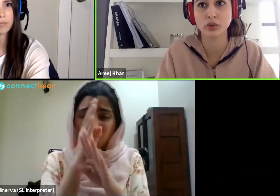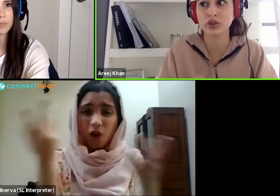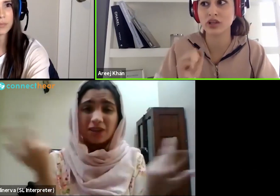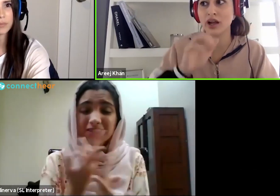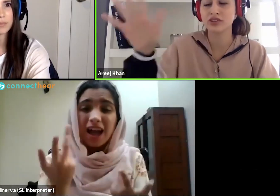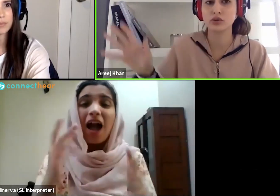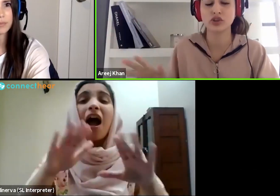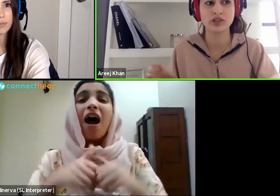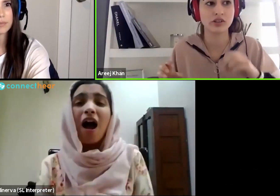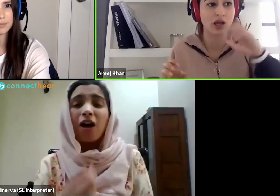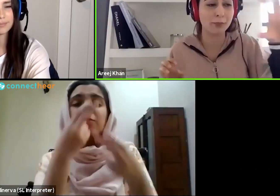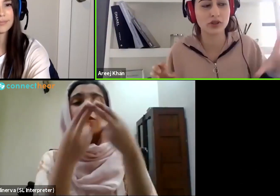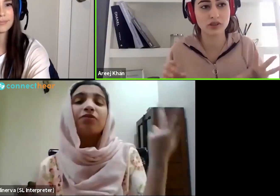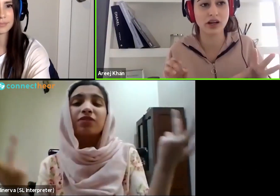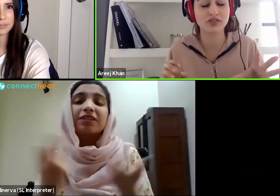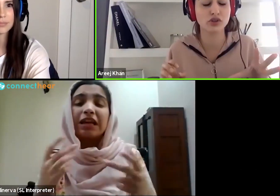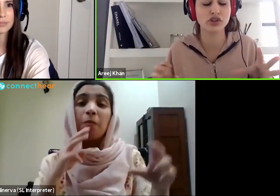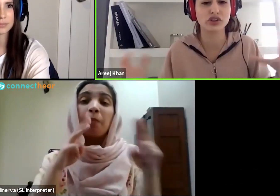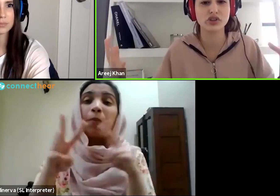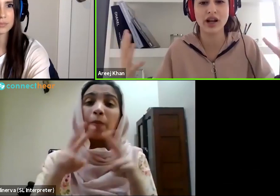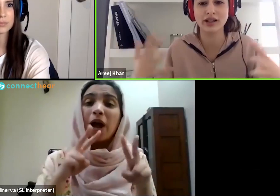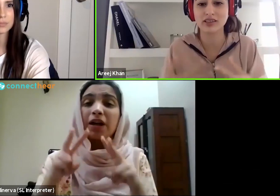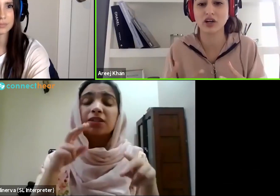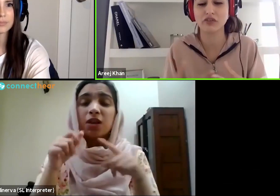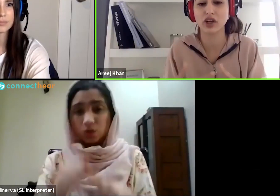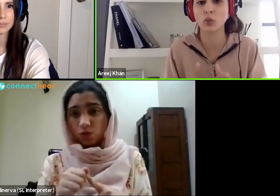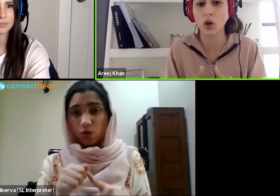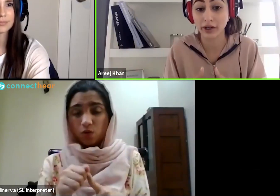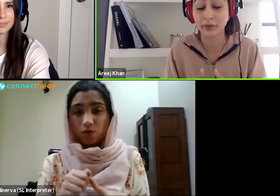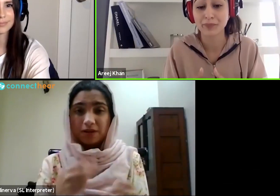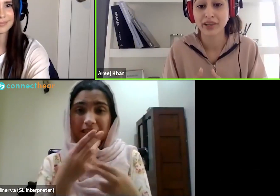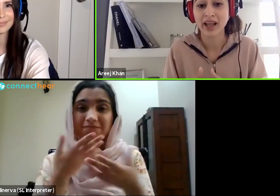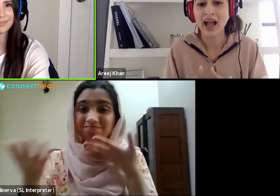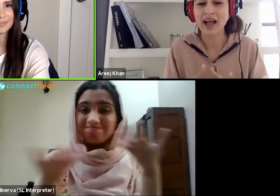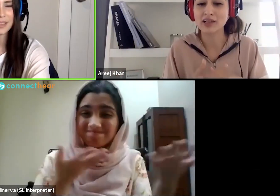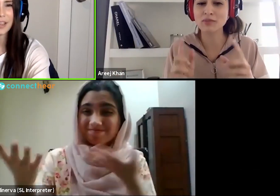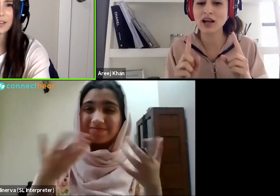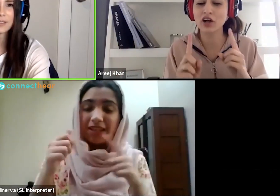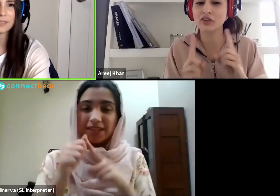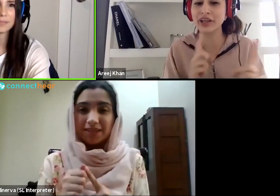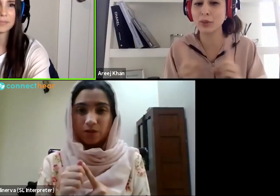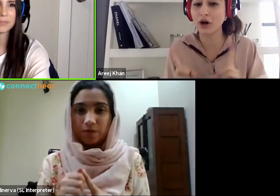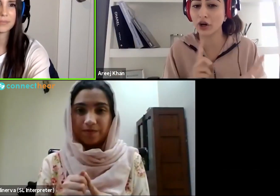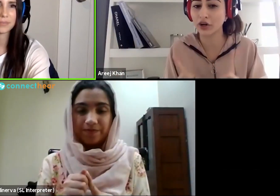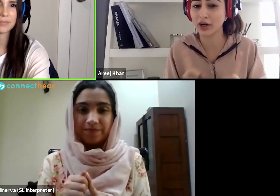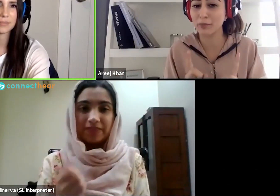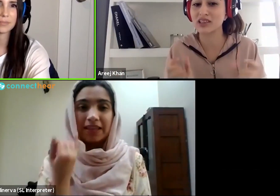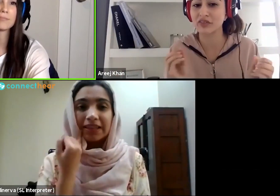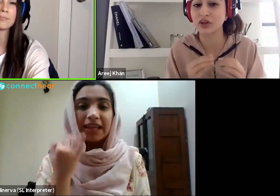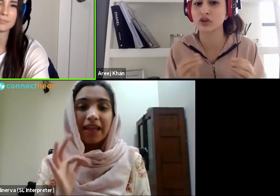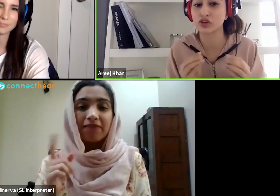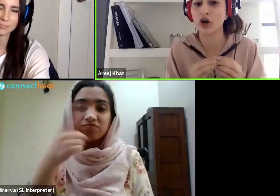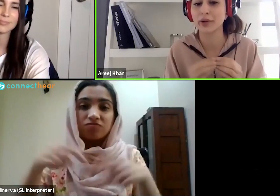There's your side of solutions. There's that person's side of solutions, and you just kind of need to agree on one. And sometimes that agreeing part can